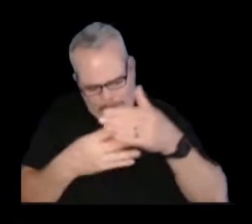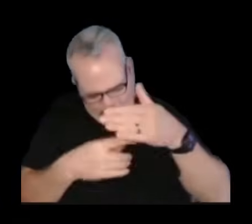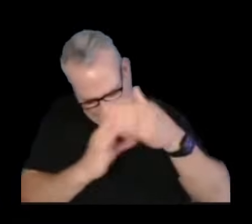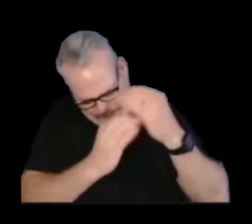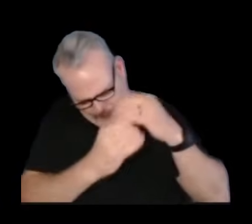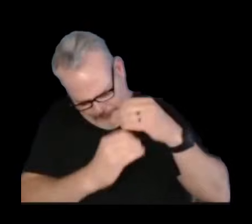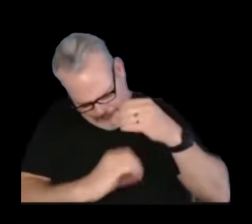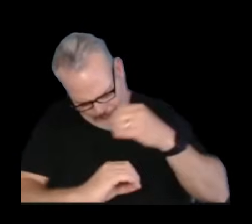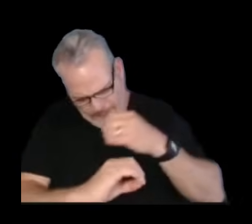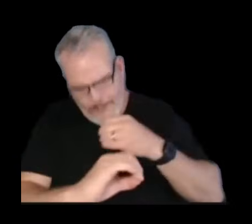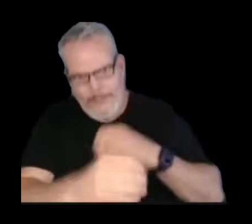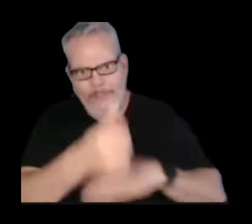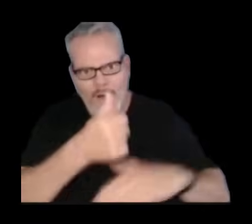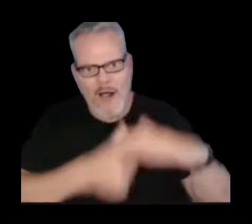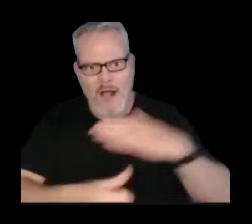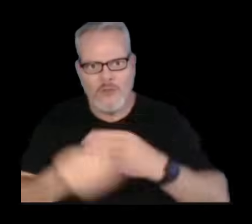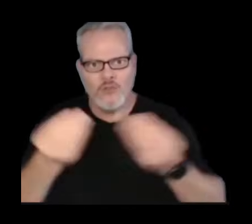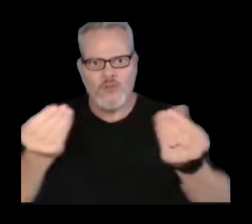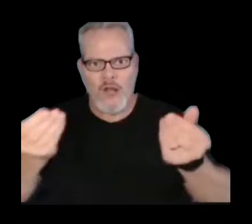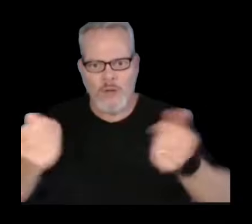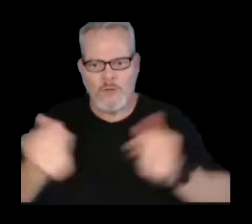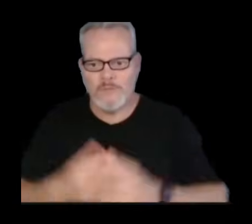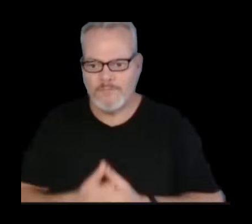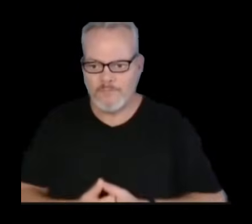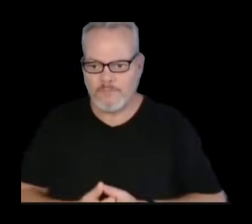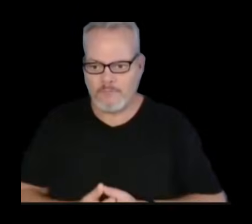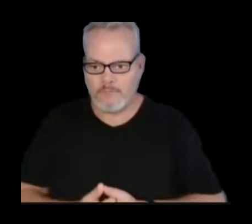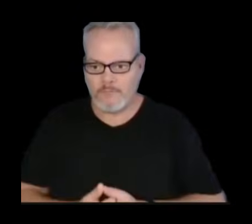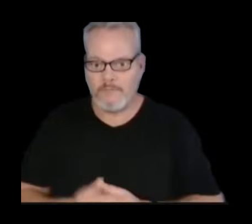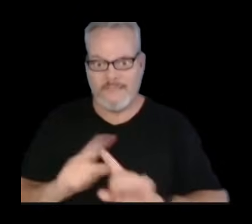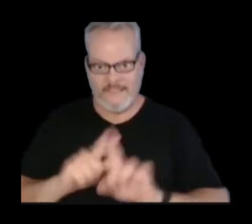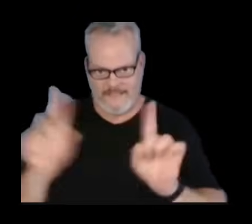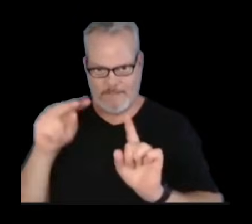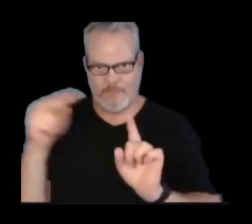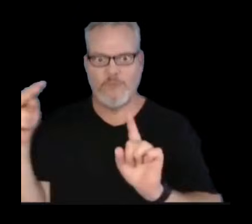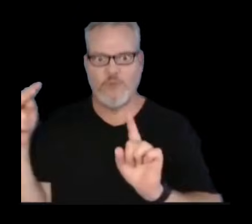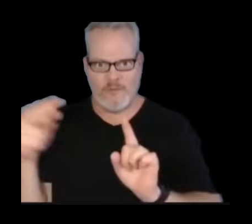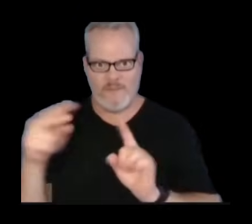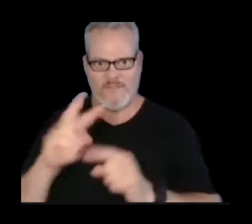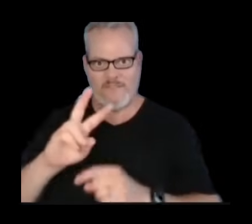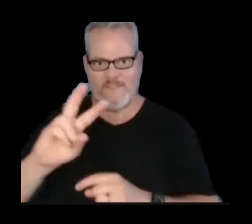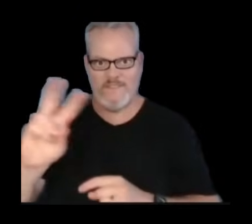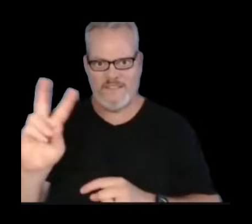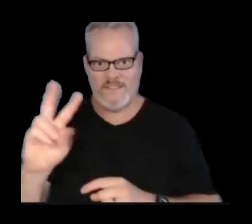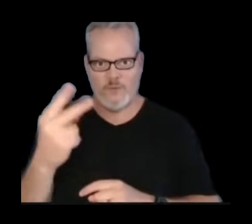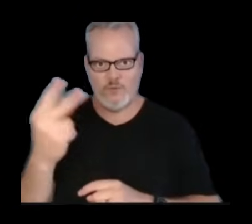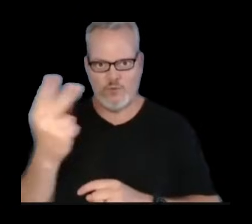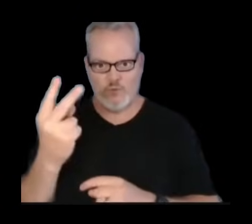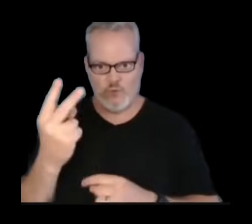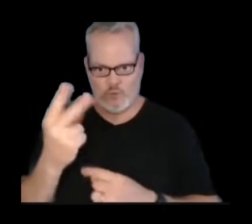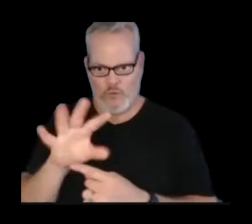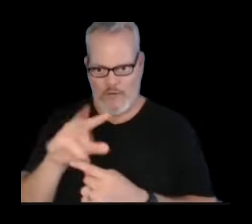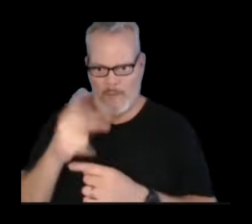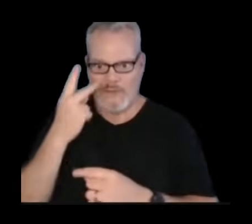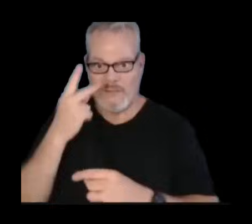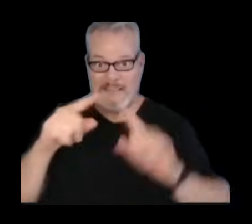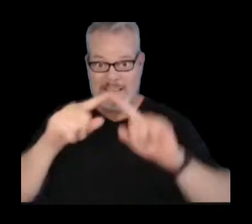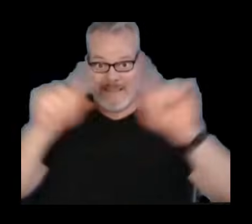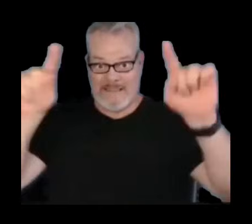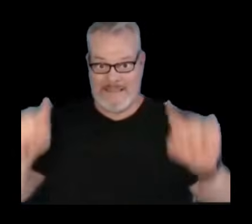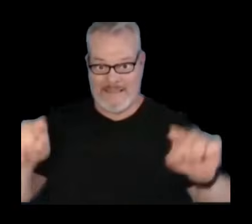network here. So here's a different view from the V2 camera, which if you look at the bottom left side here of